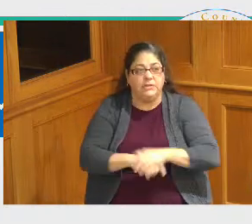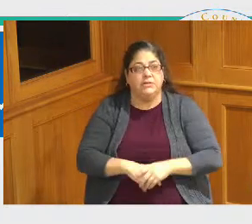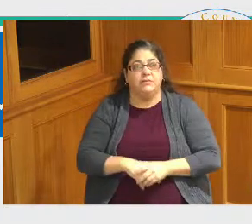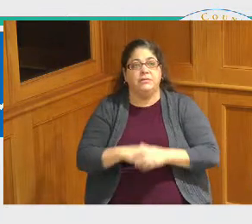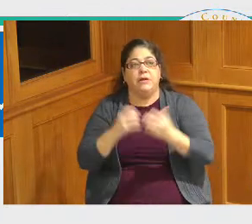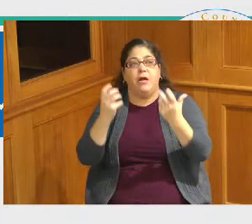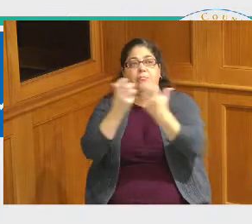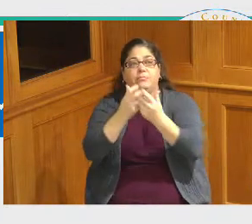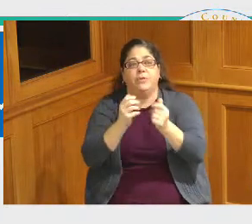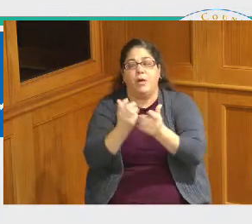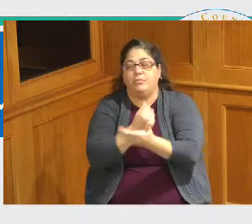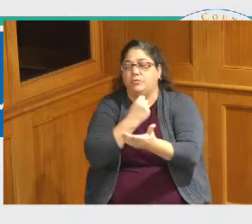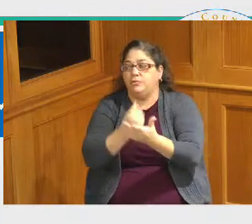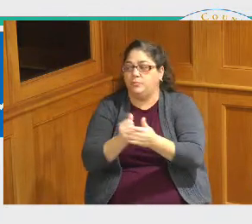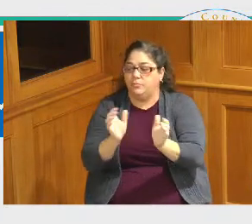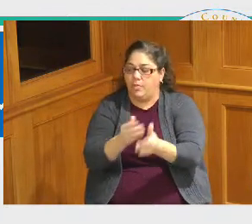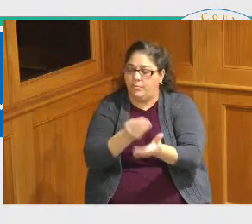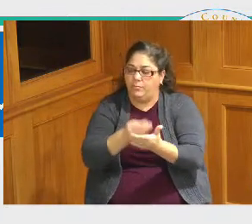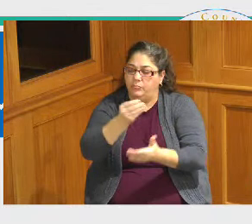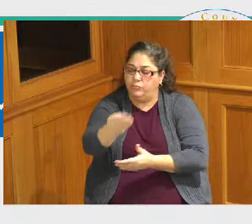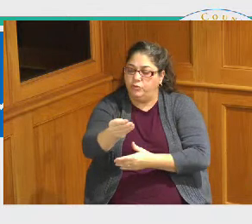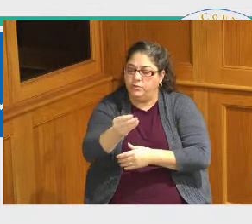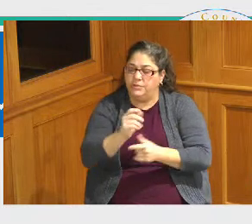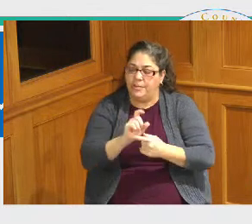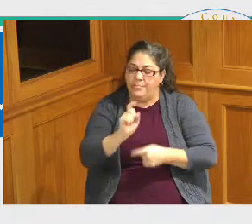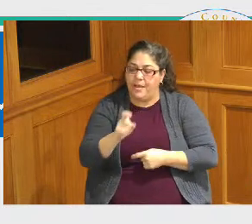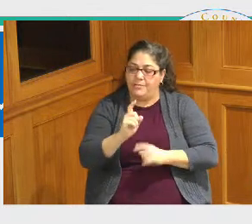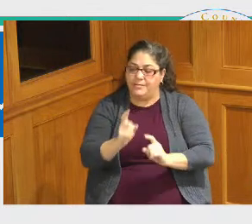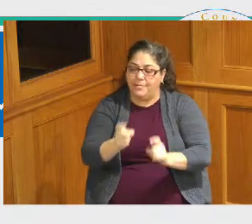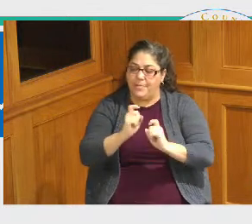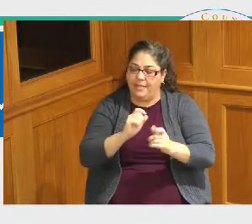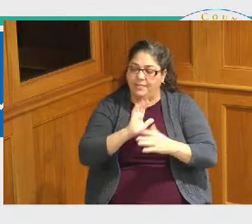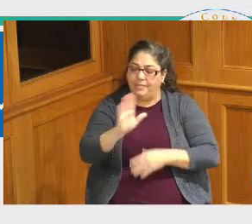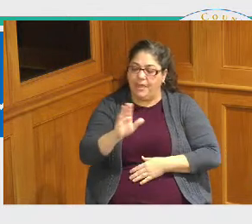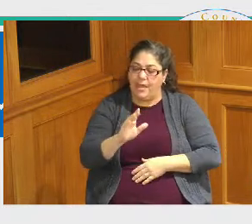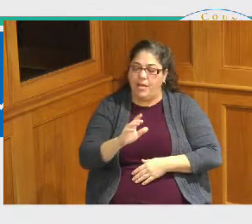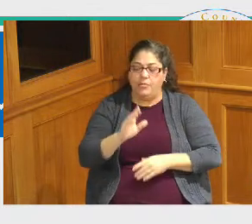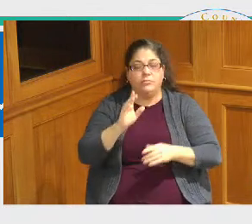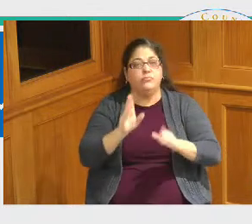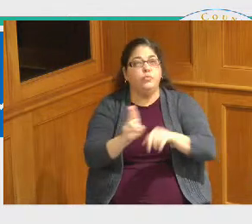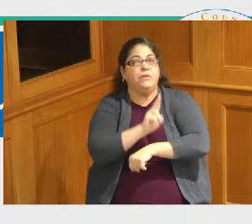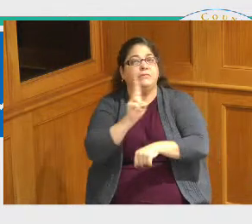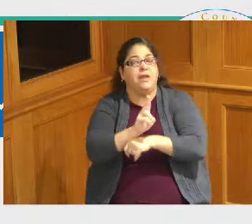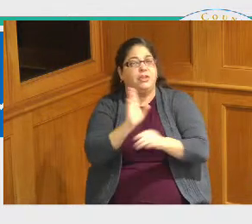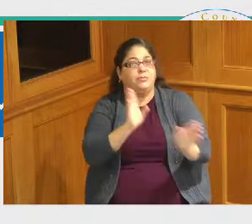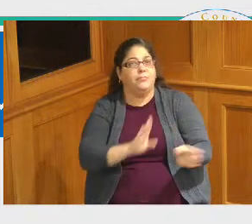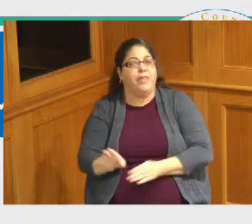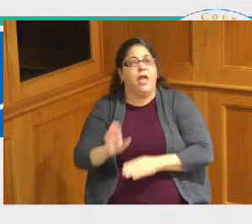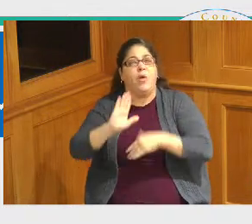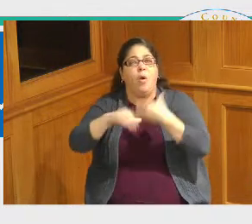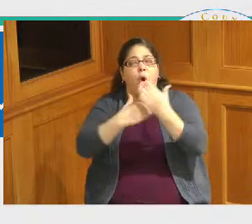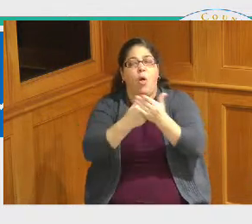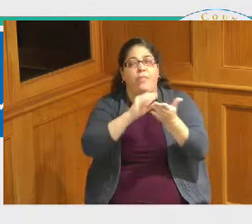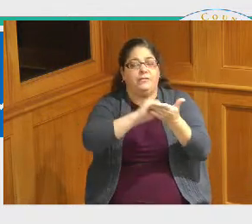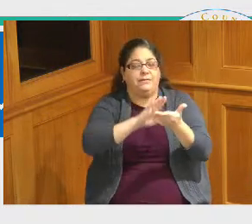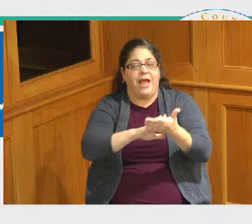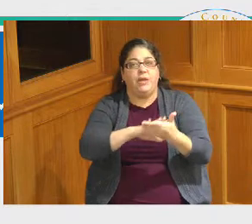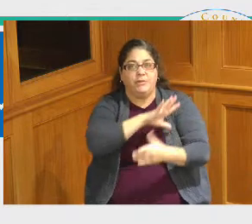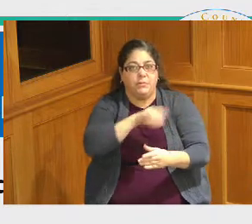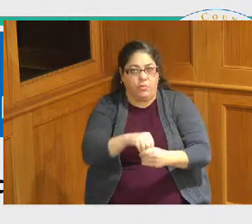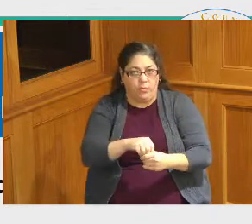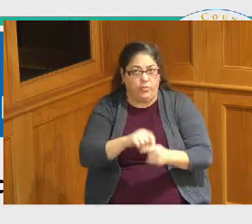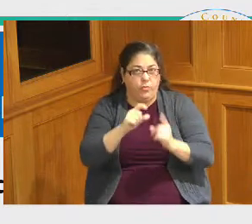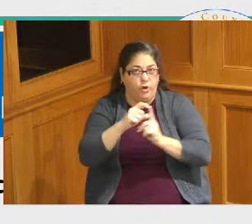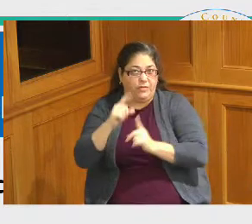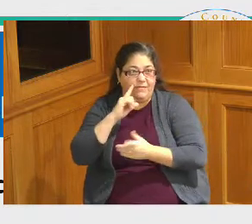small purchases. Bidders must submit a utilization plan, and all that kind of thing. And those are in place in all the documents. And these are some of